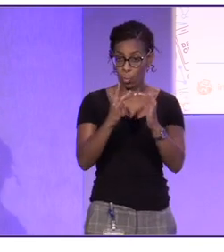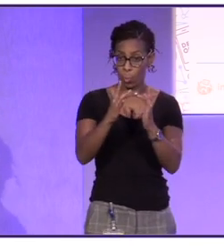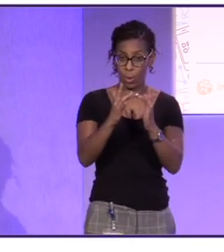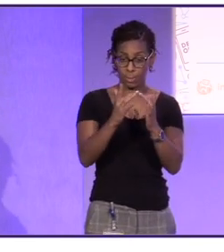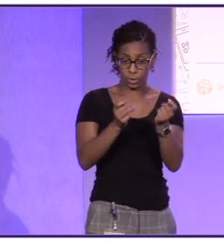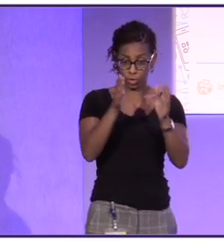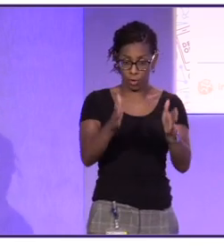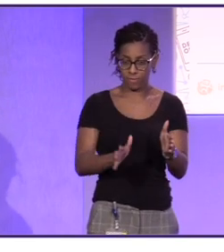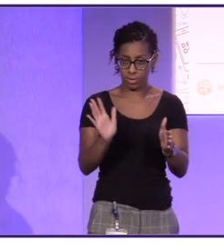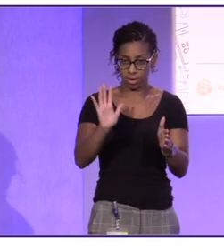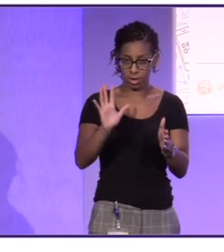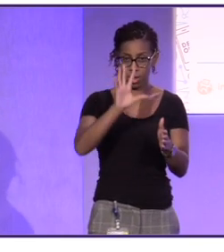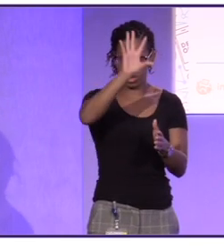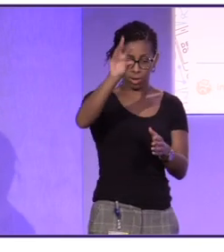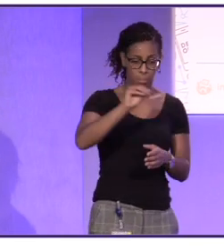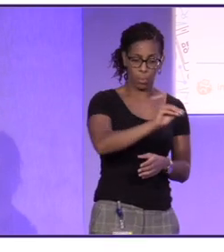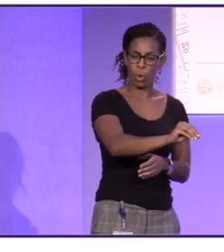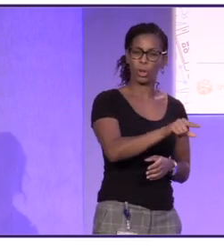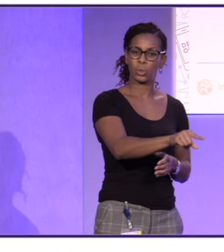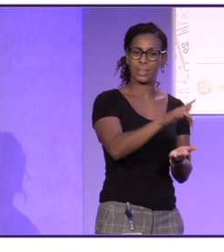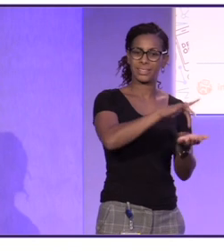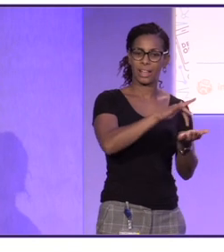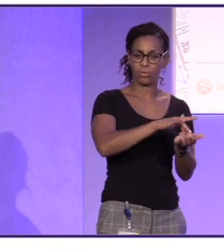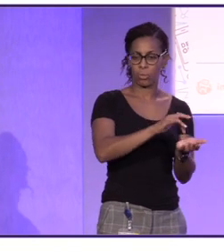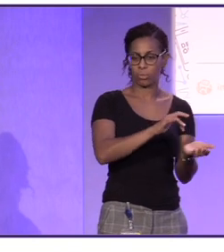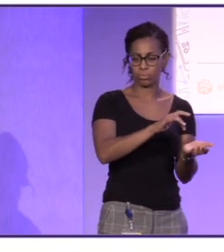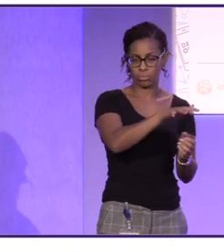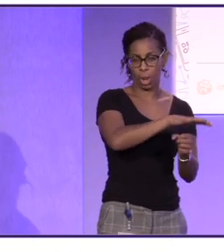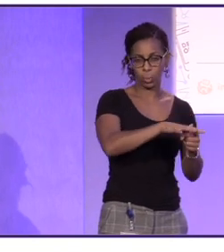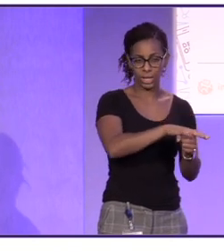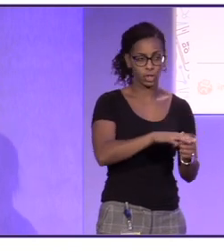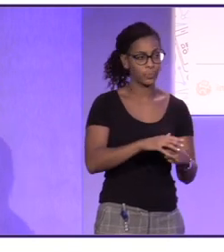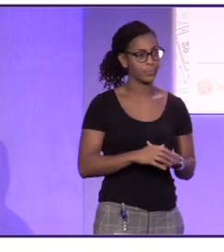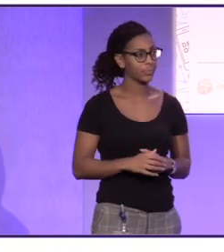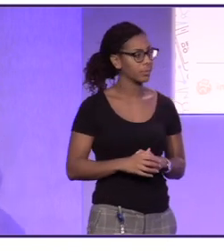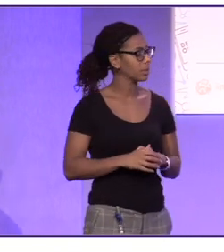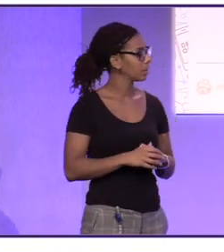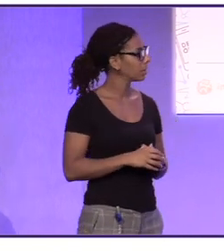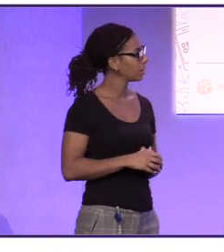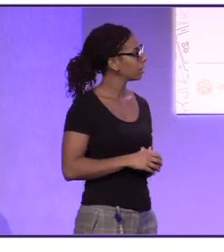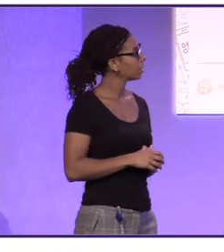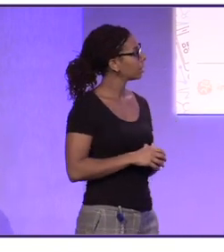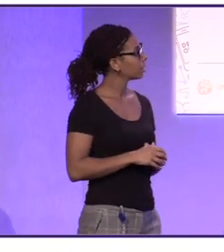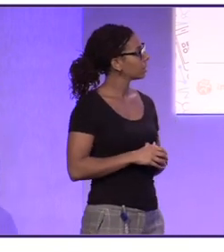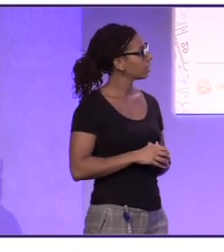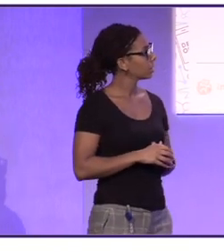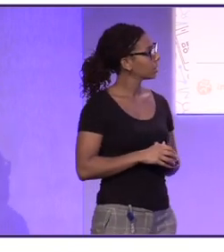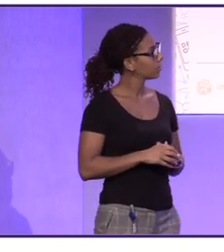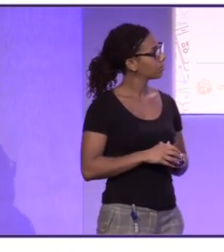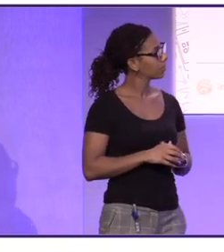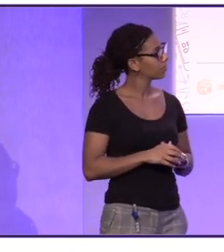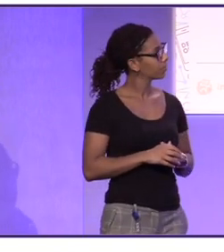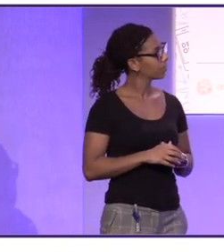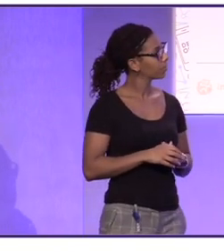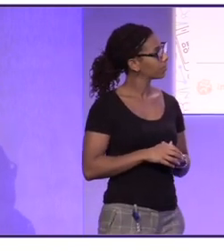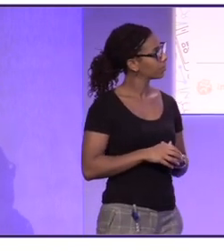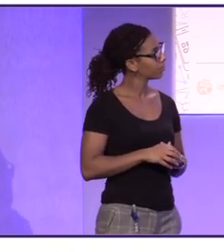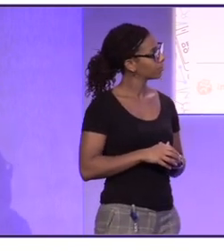central location. Oops, sorry. And this is not what our talk is about. It's not about